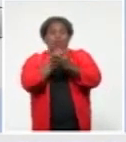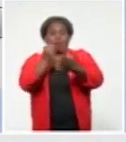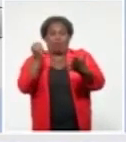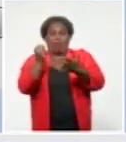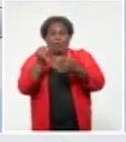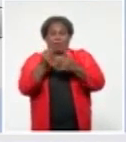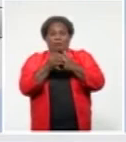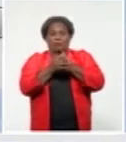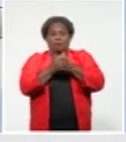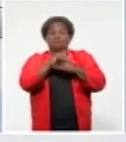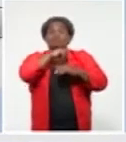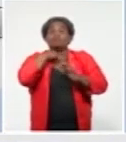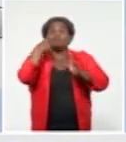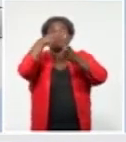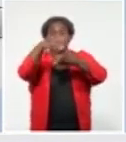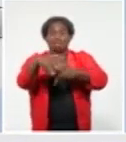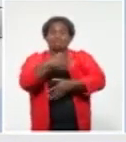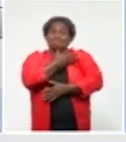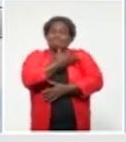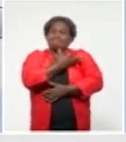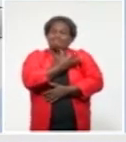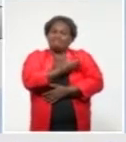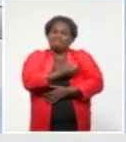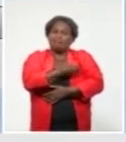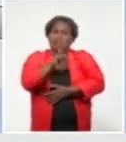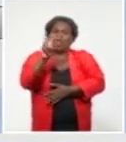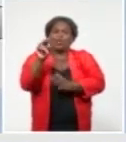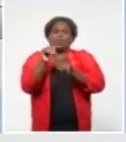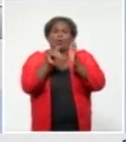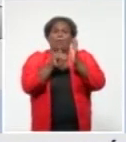2,206 people died yesterday for a cumulative of